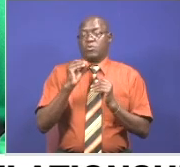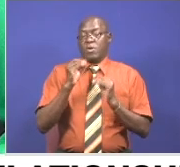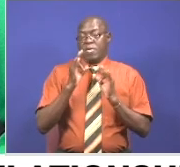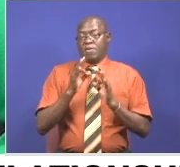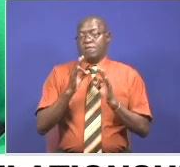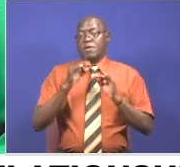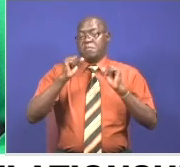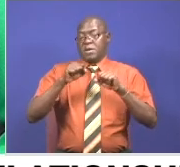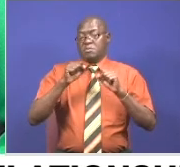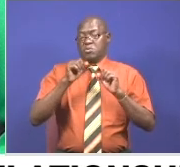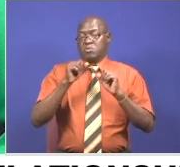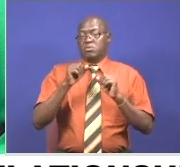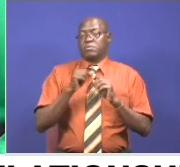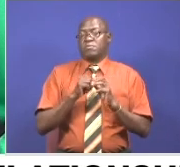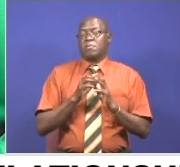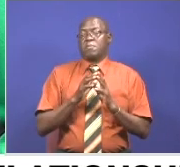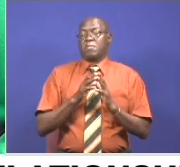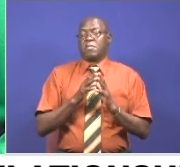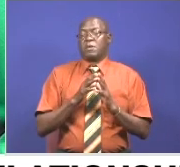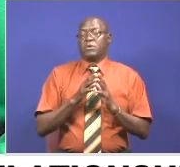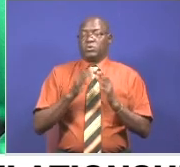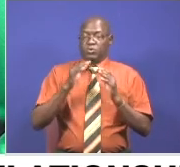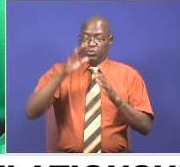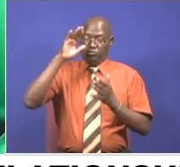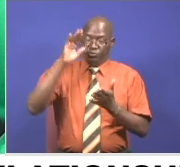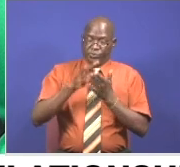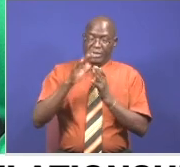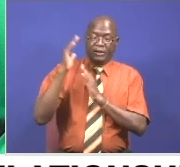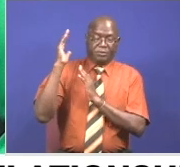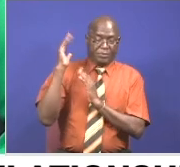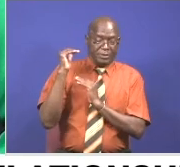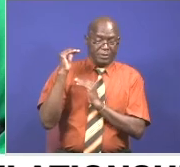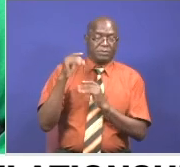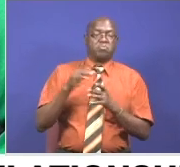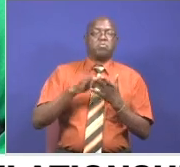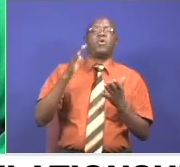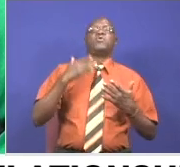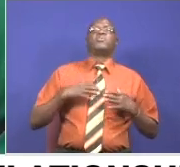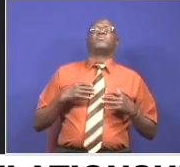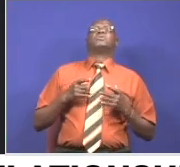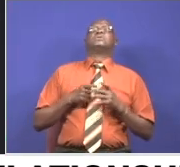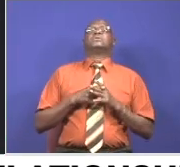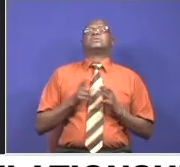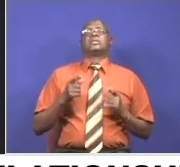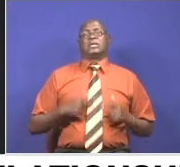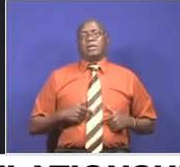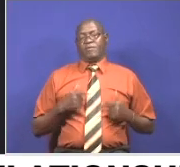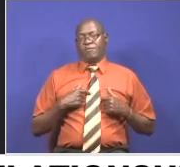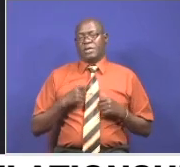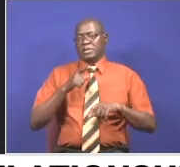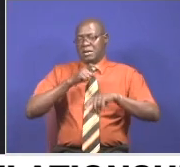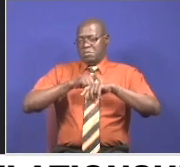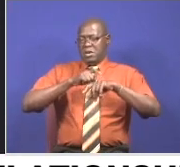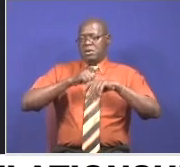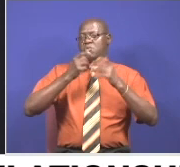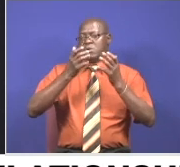parents should try as much as possible to tone down the expectations, especially for people who are just starting off life. There's a time that they will come and